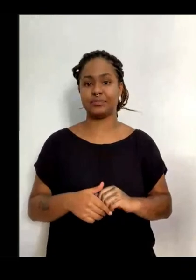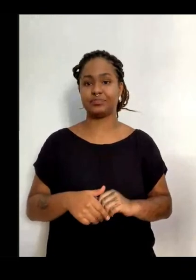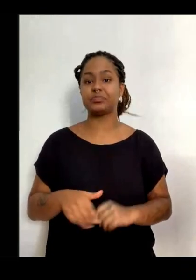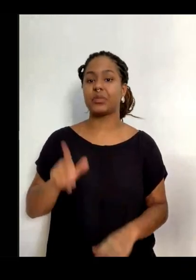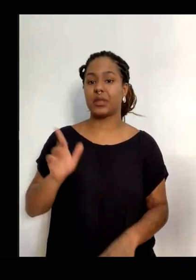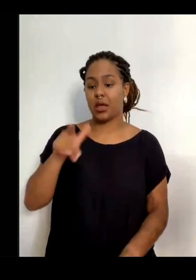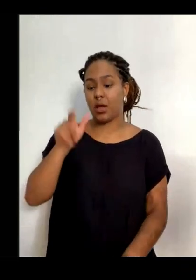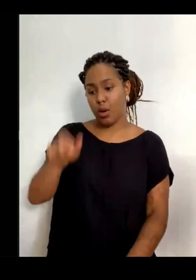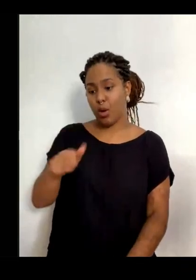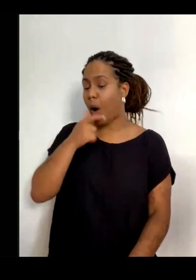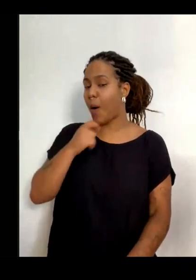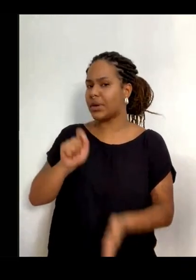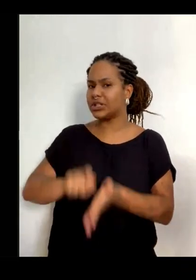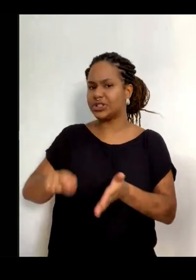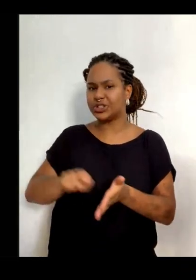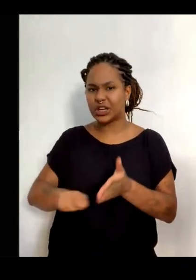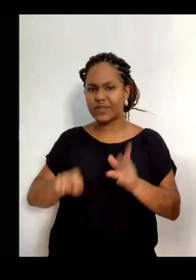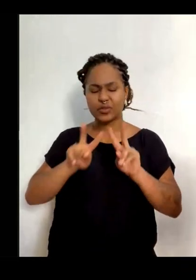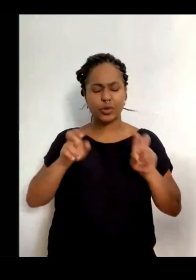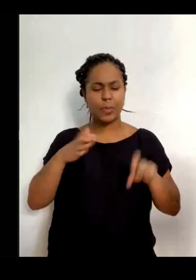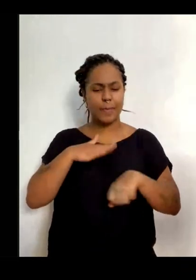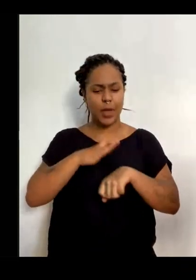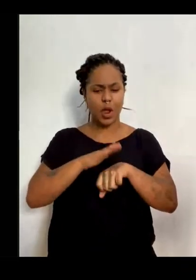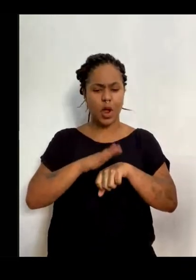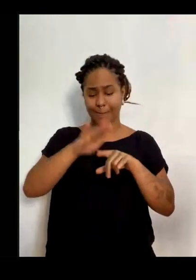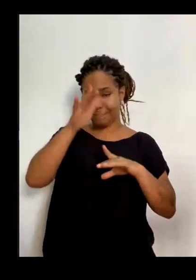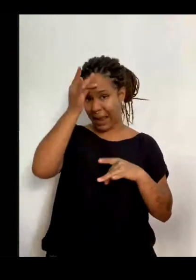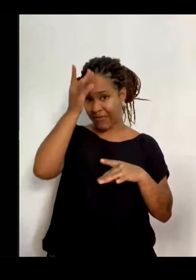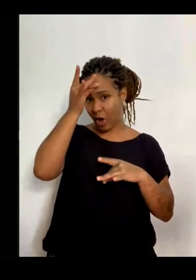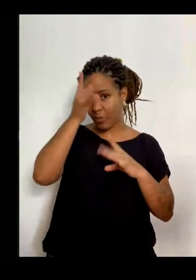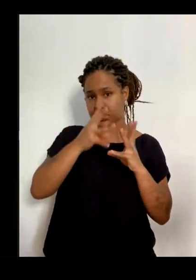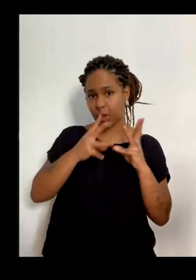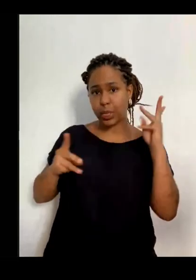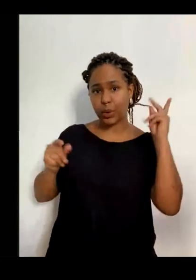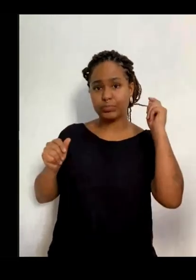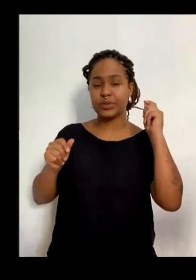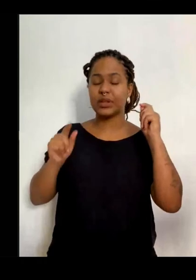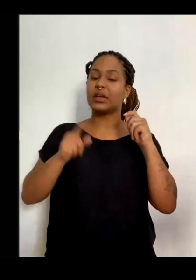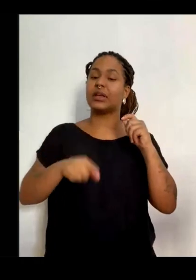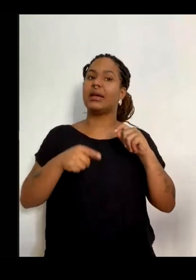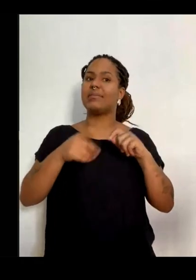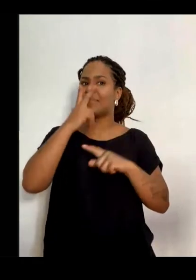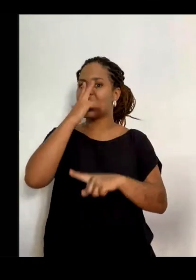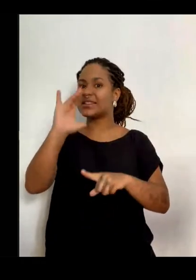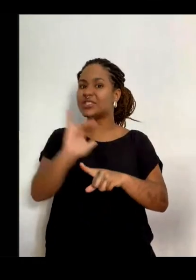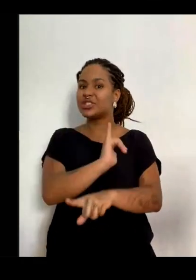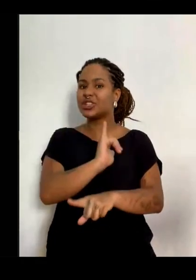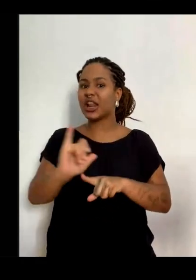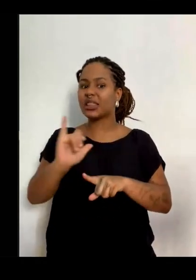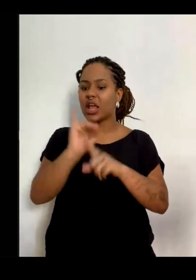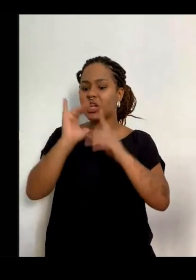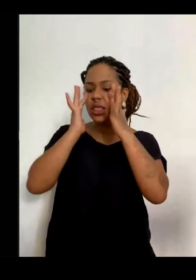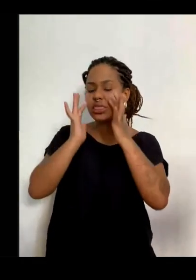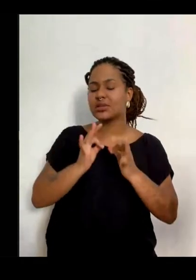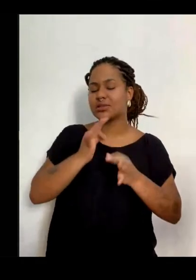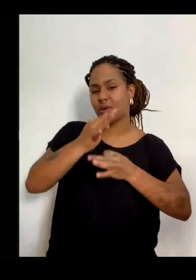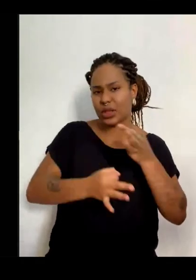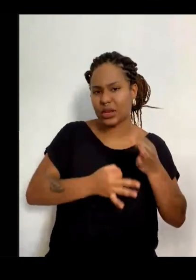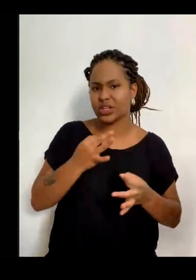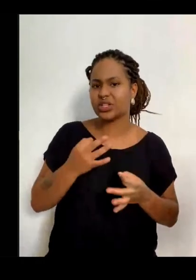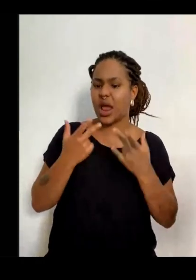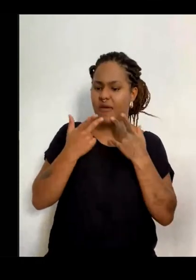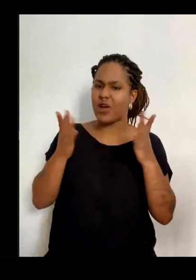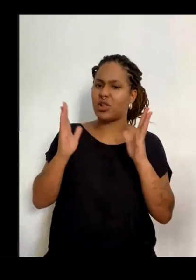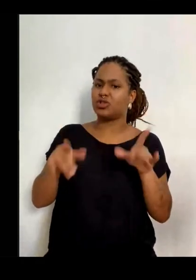began attracting critical attention there's been a consumable amount of writing about the fact that my work represents